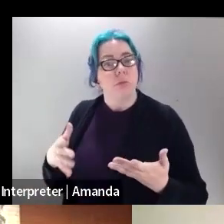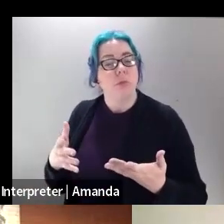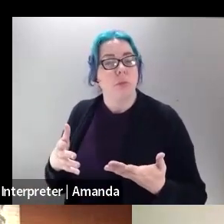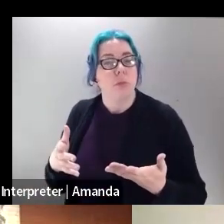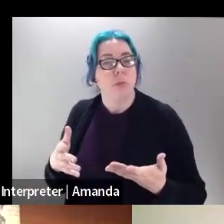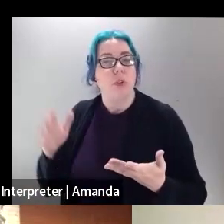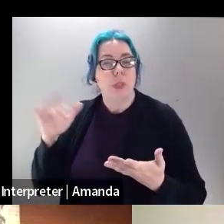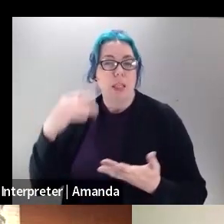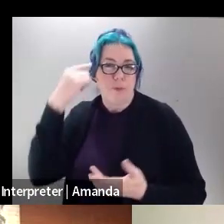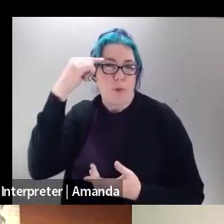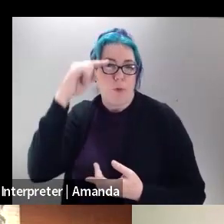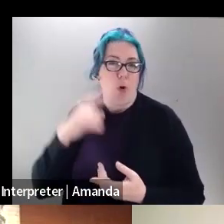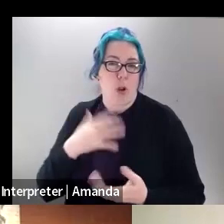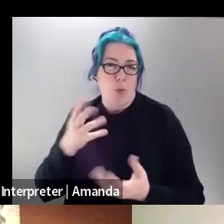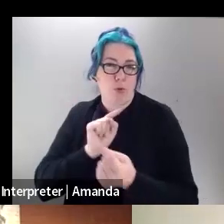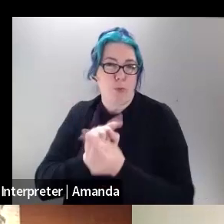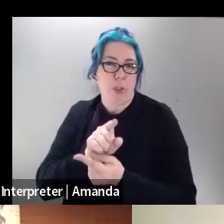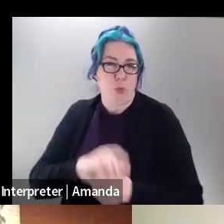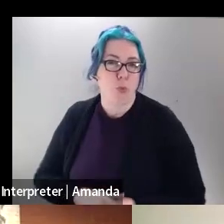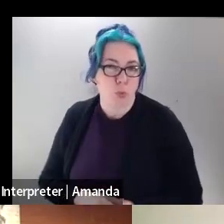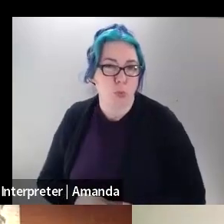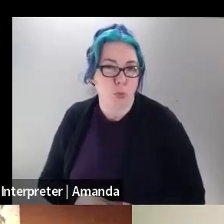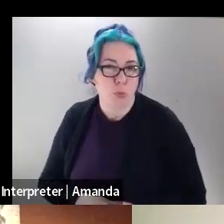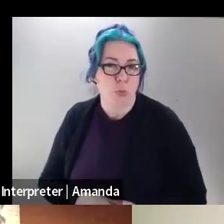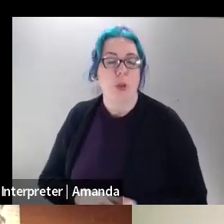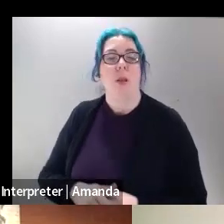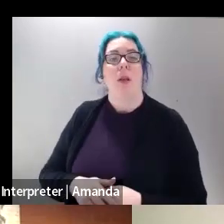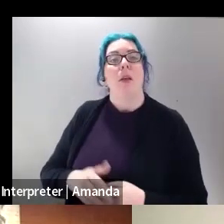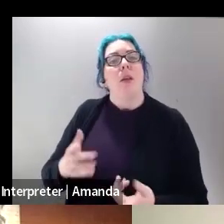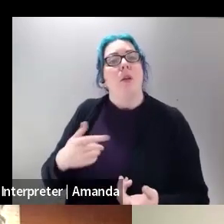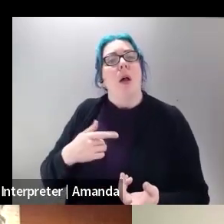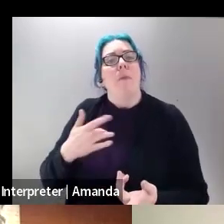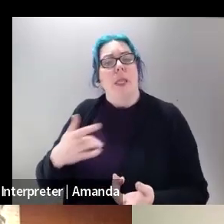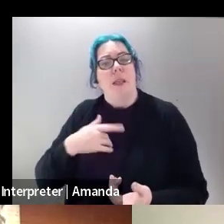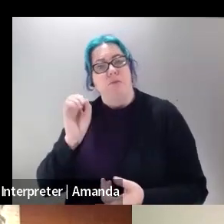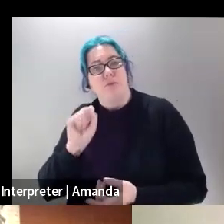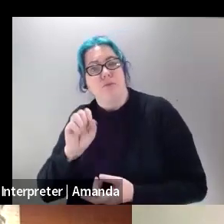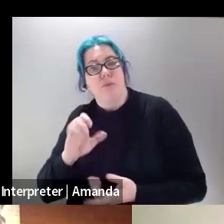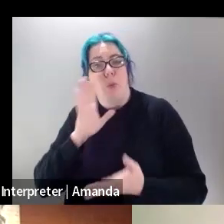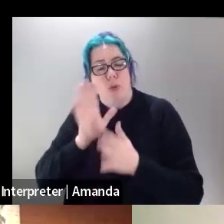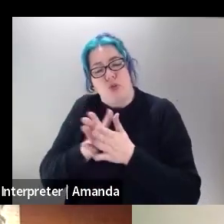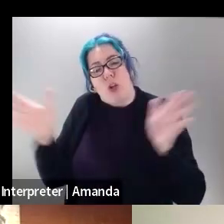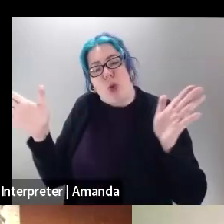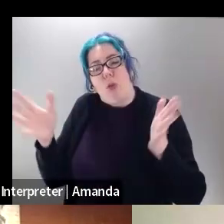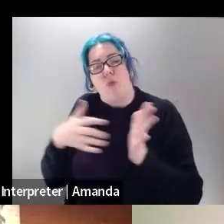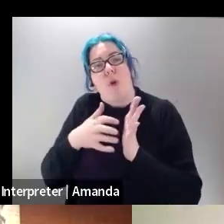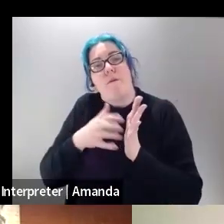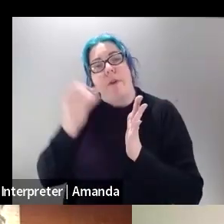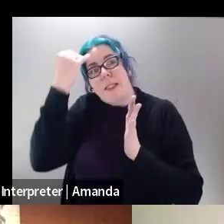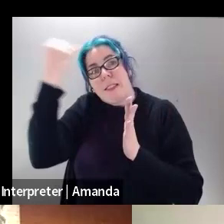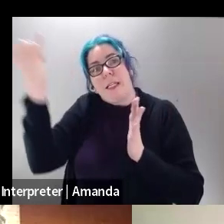like, this can happen, this might potentially happen. Here's just a general sketch